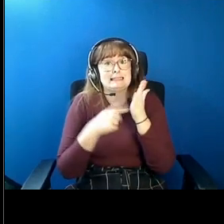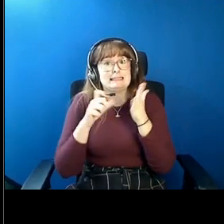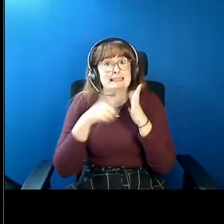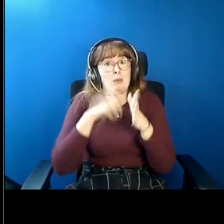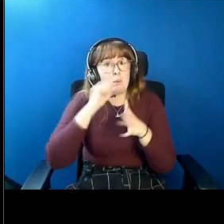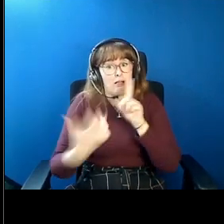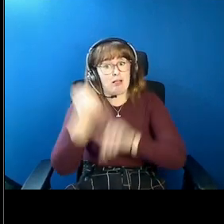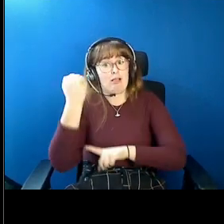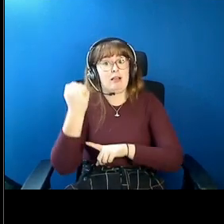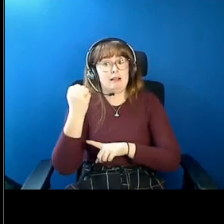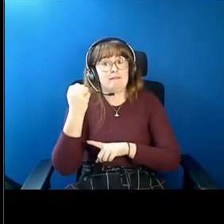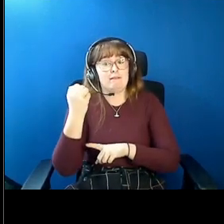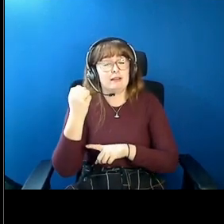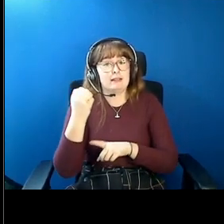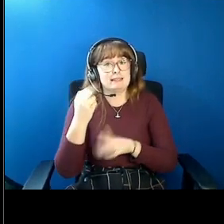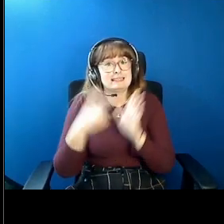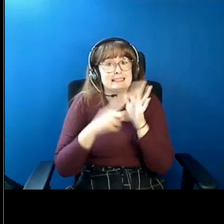2030.